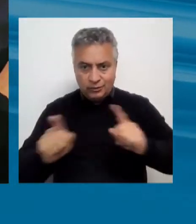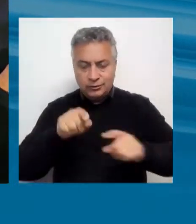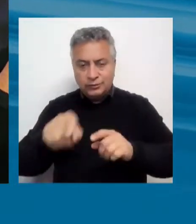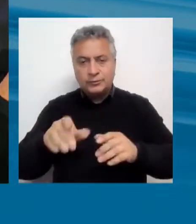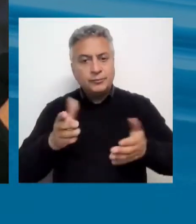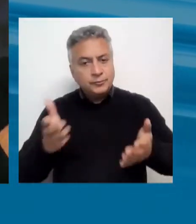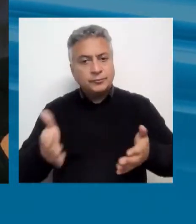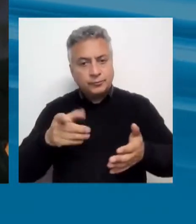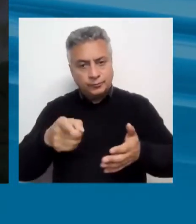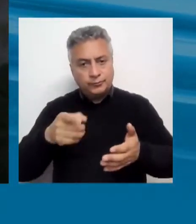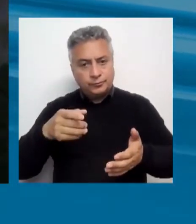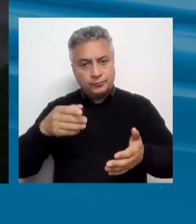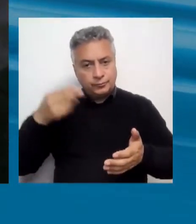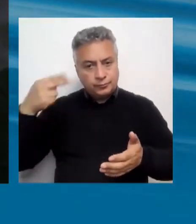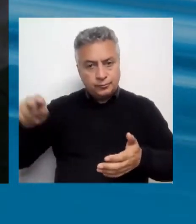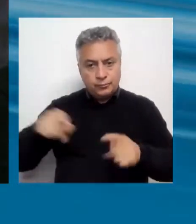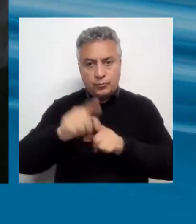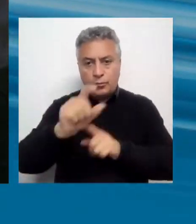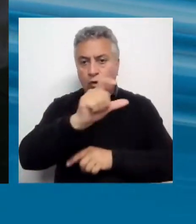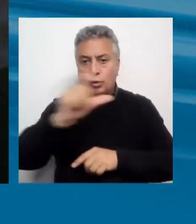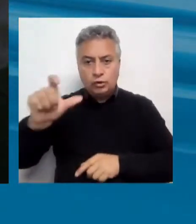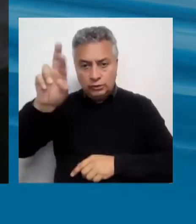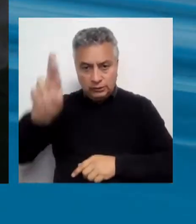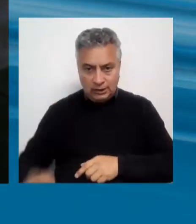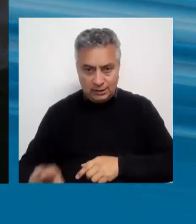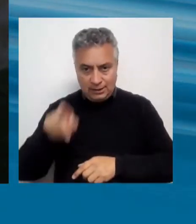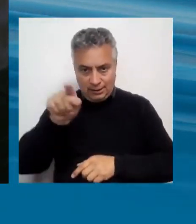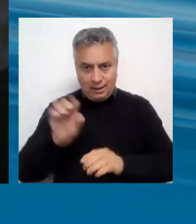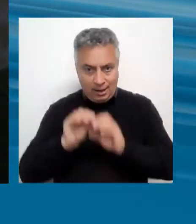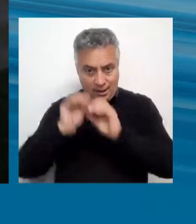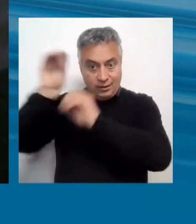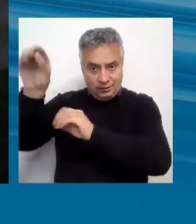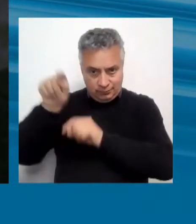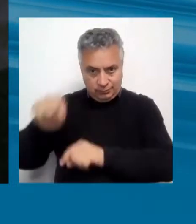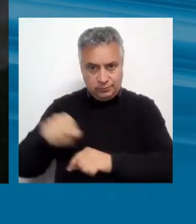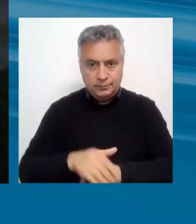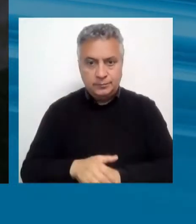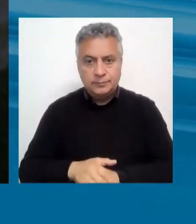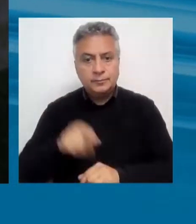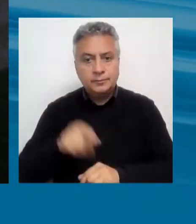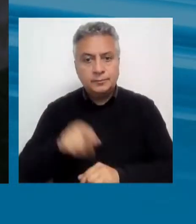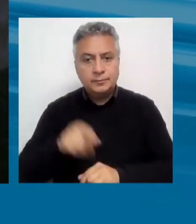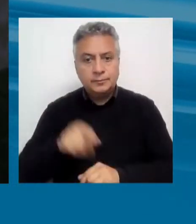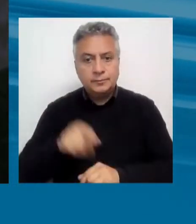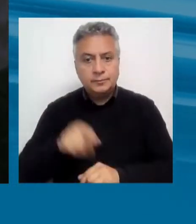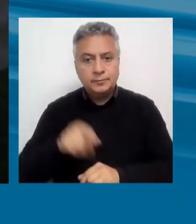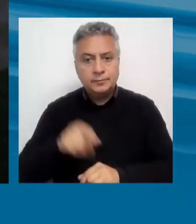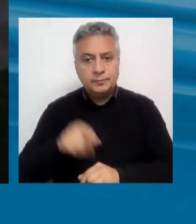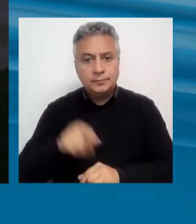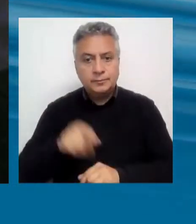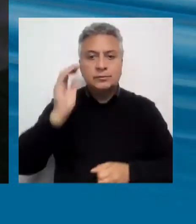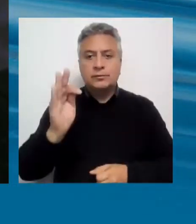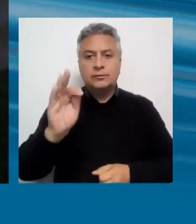the State of Education prepared under the State of Costa Rica. She is taking